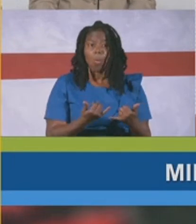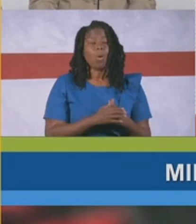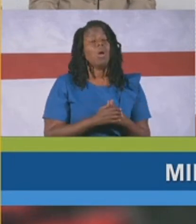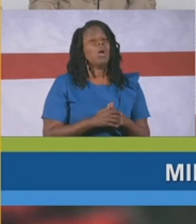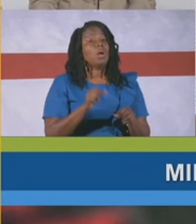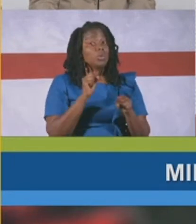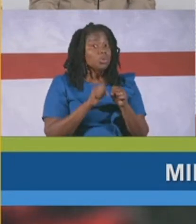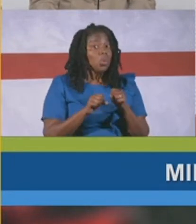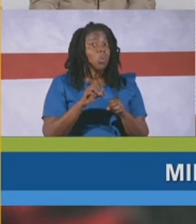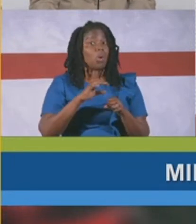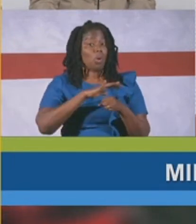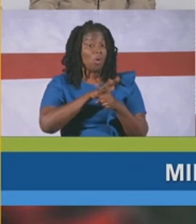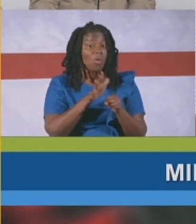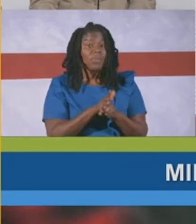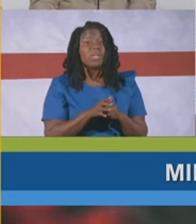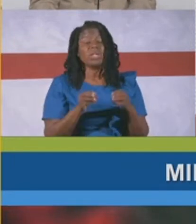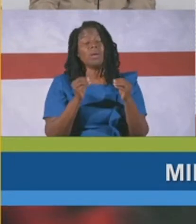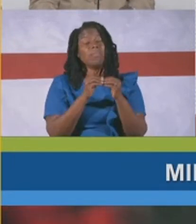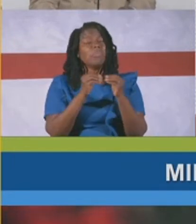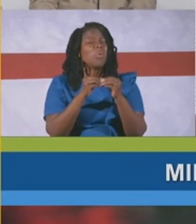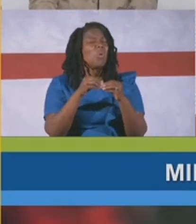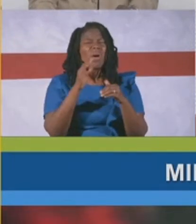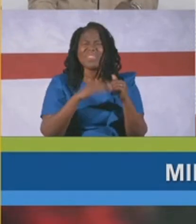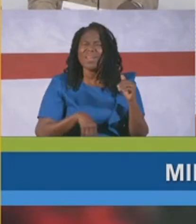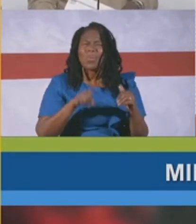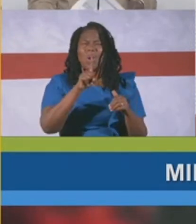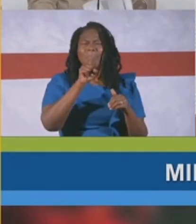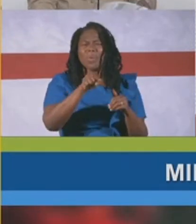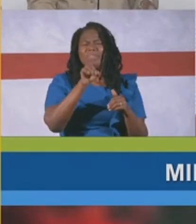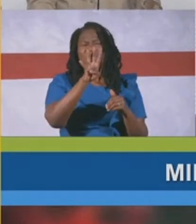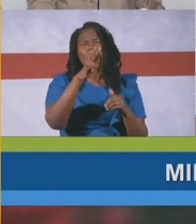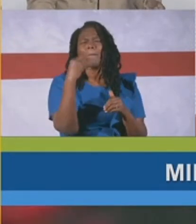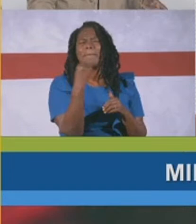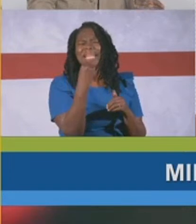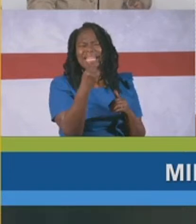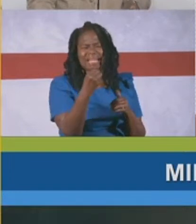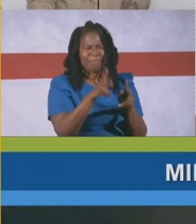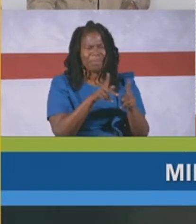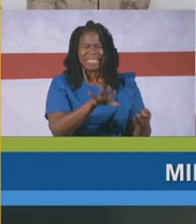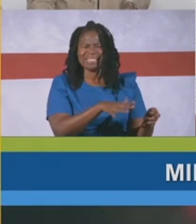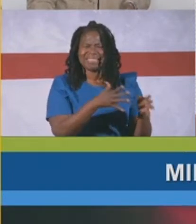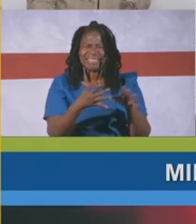more than 1.4 million deaths. Next slide, please.